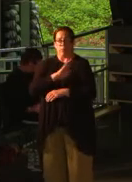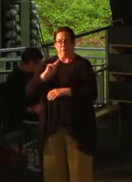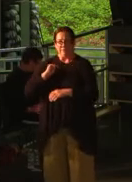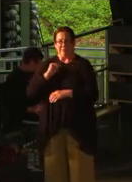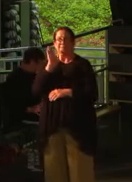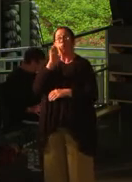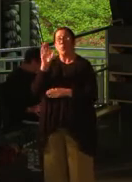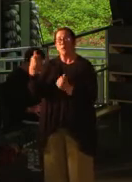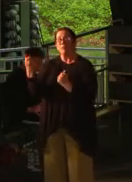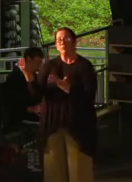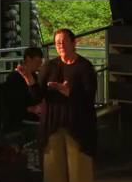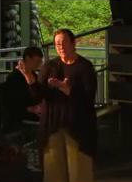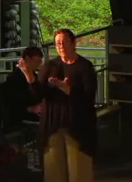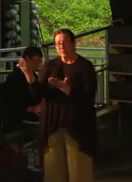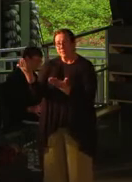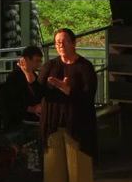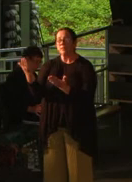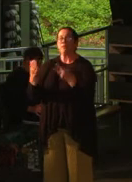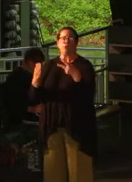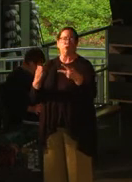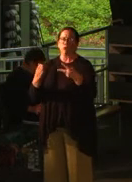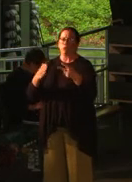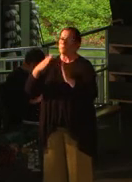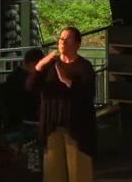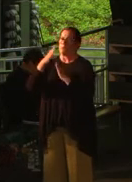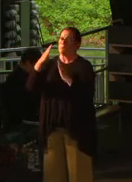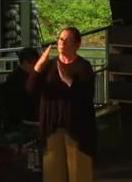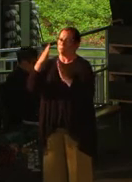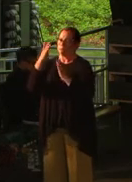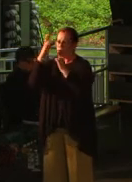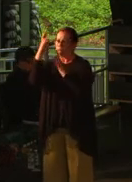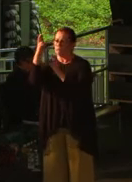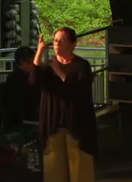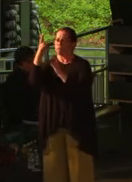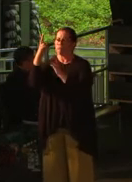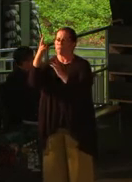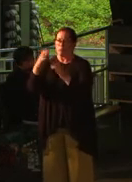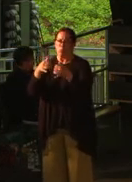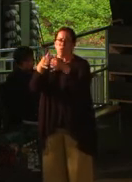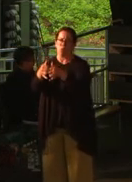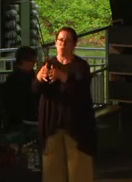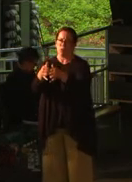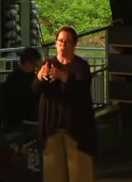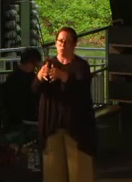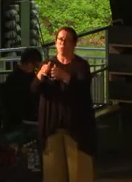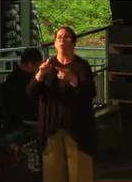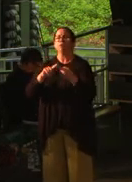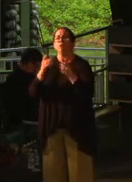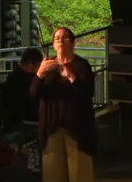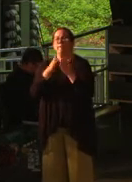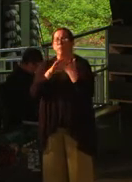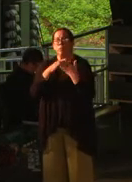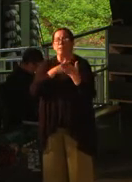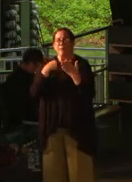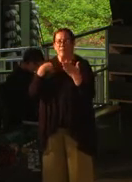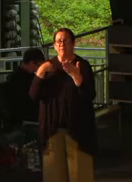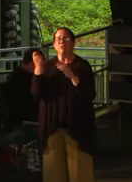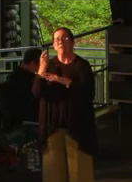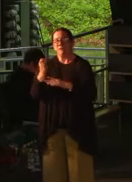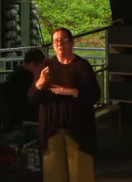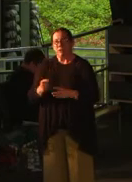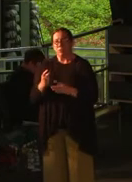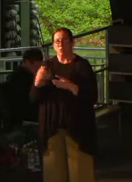will present two of the most prestigious honors that our college awards to community members each